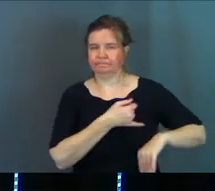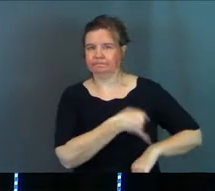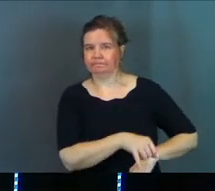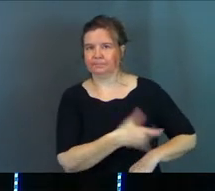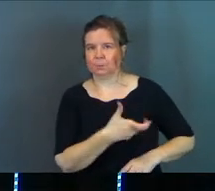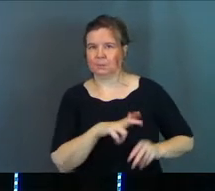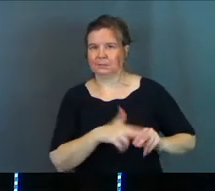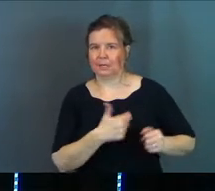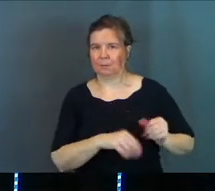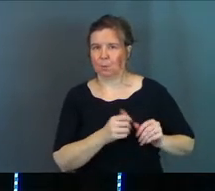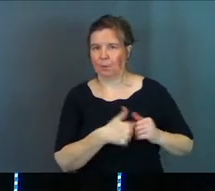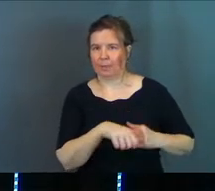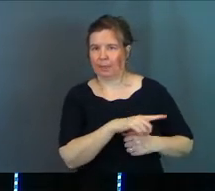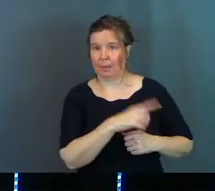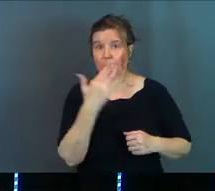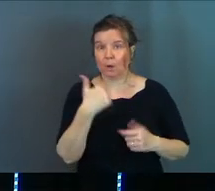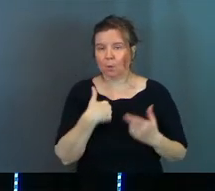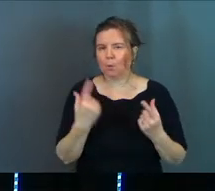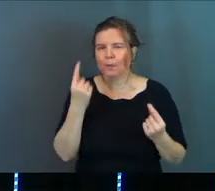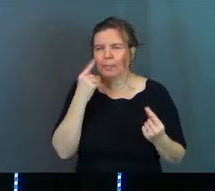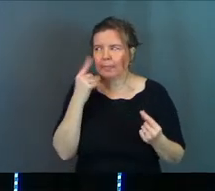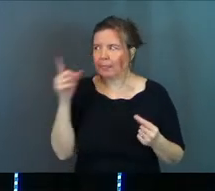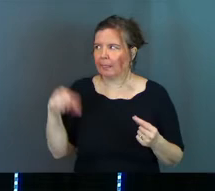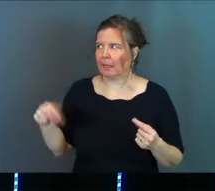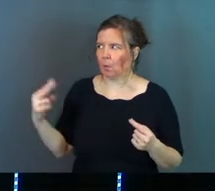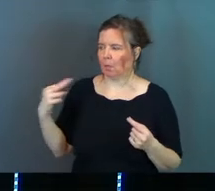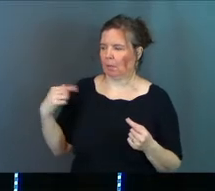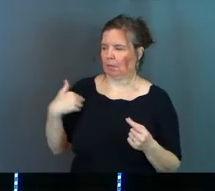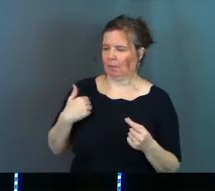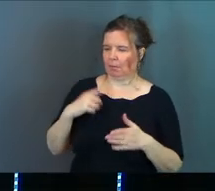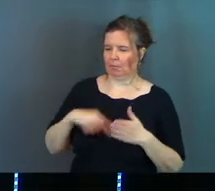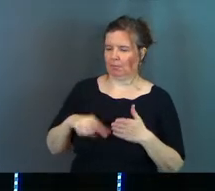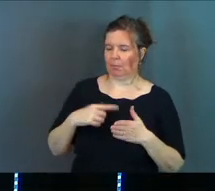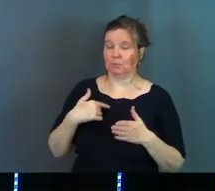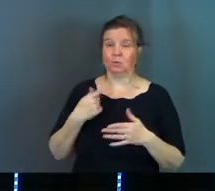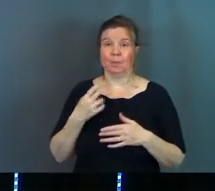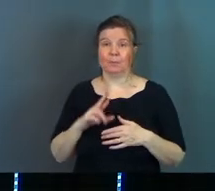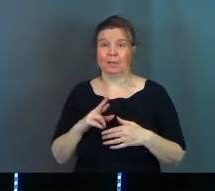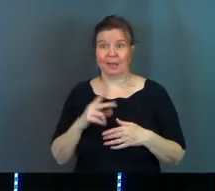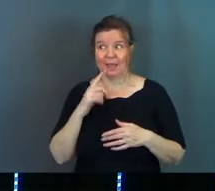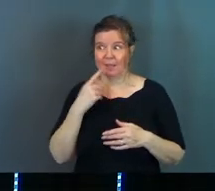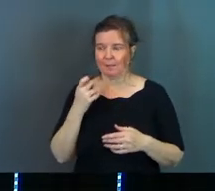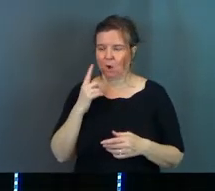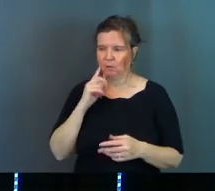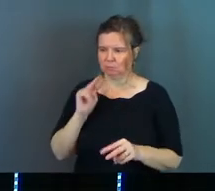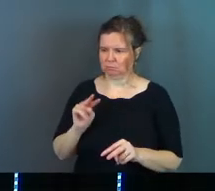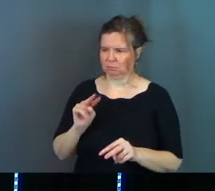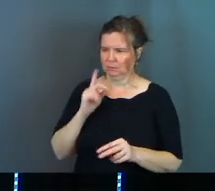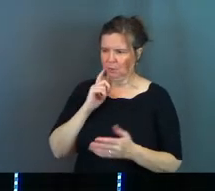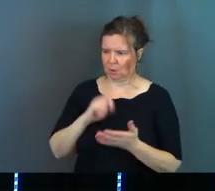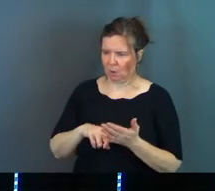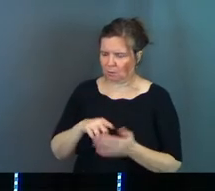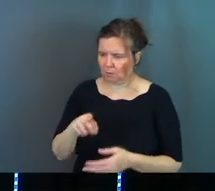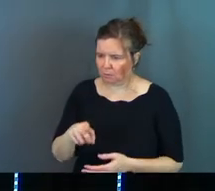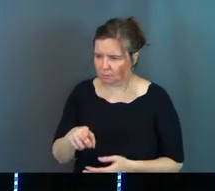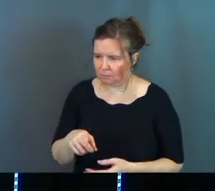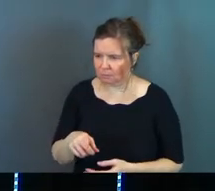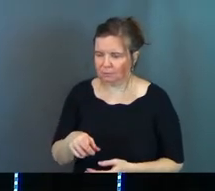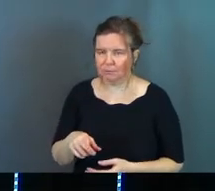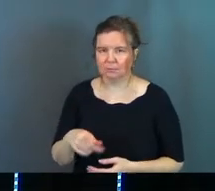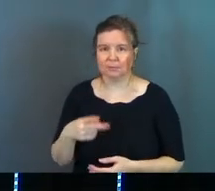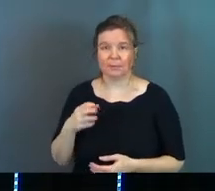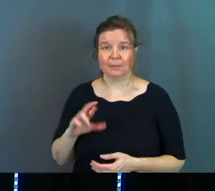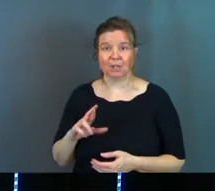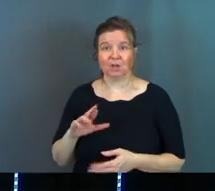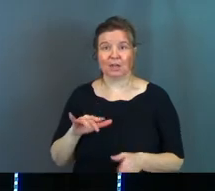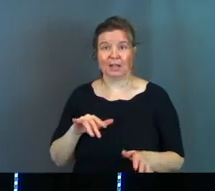Gentiles anymore, because what will they think of me? And so Peter, and Paul notices this, he's got to see the scene.